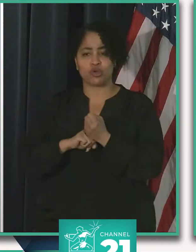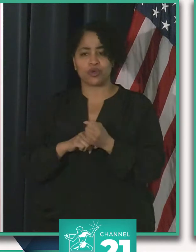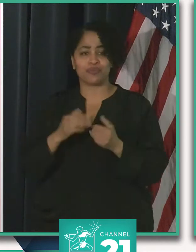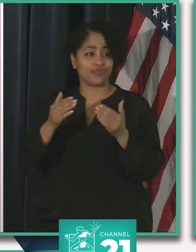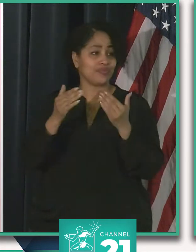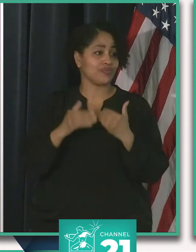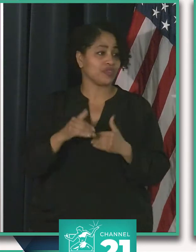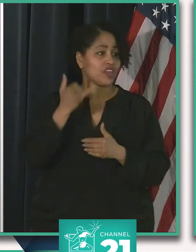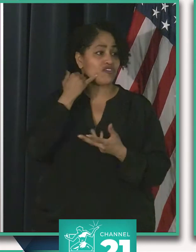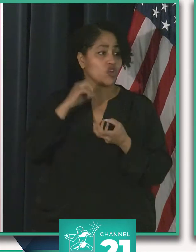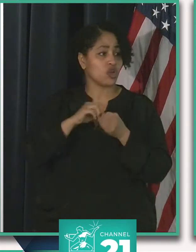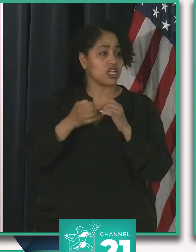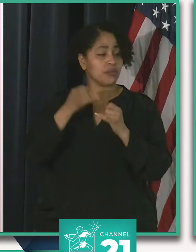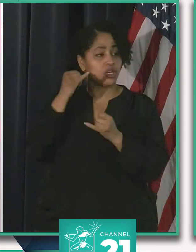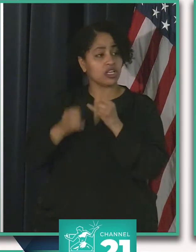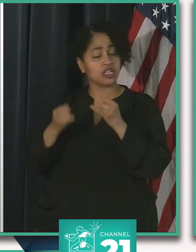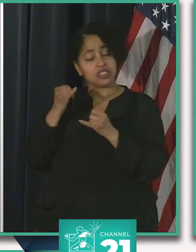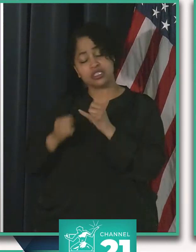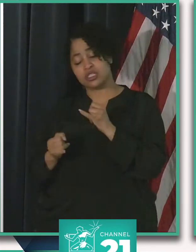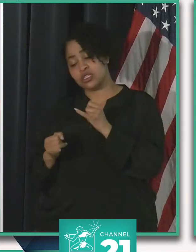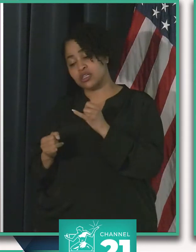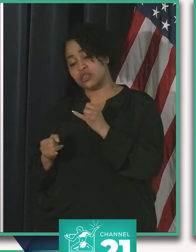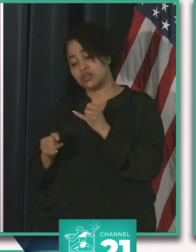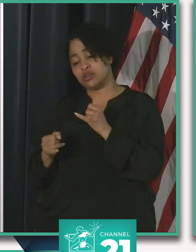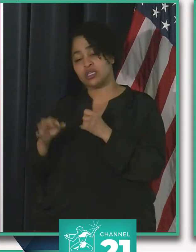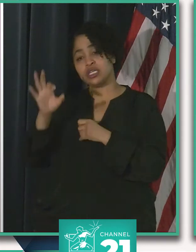is phone number ending with